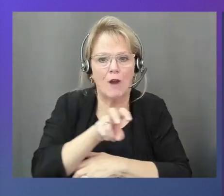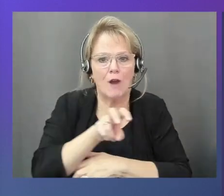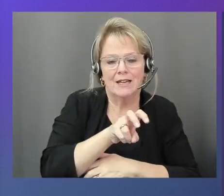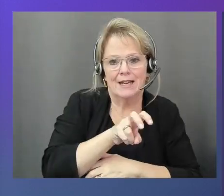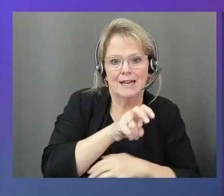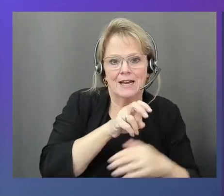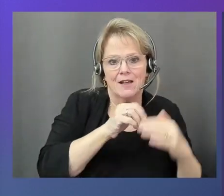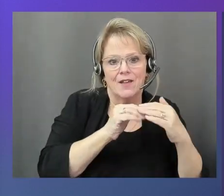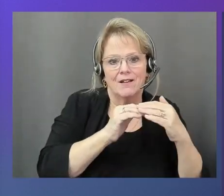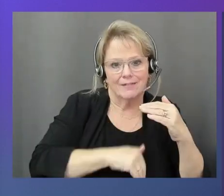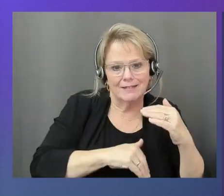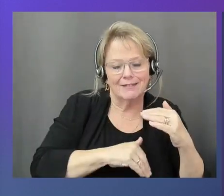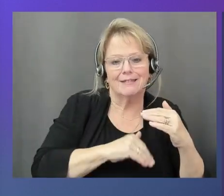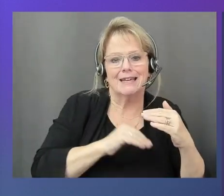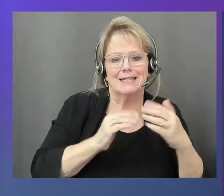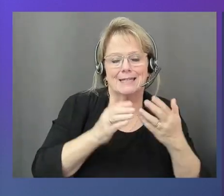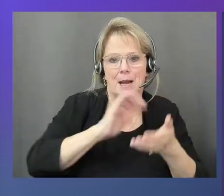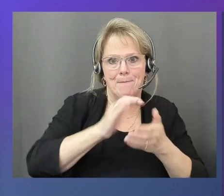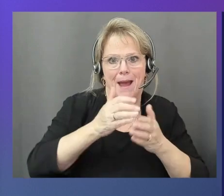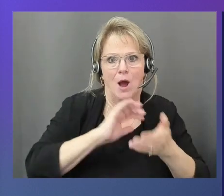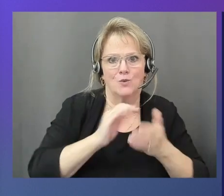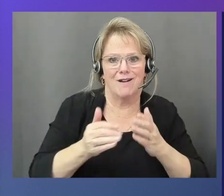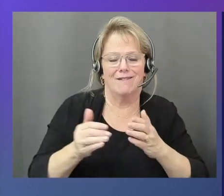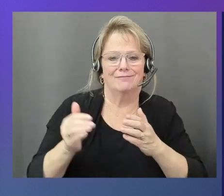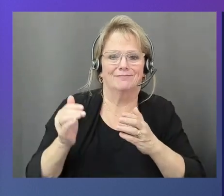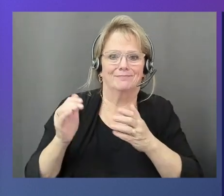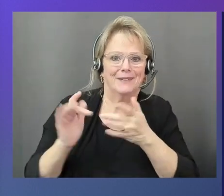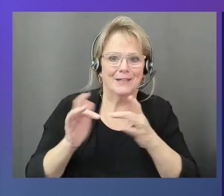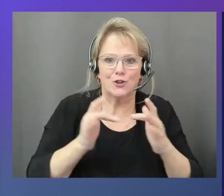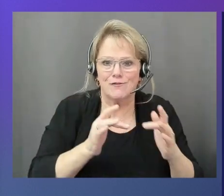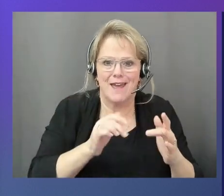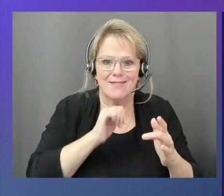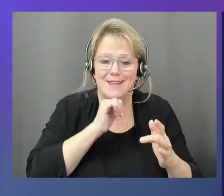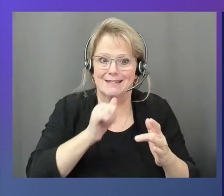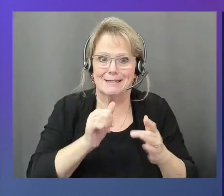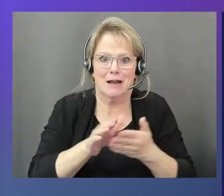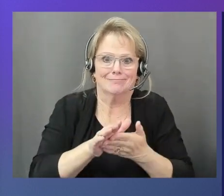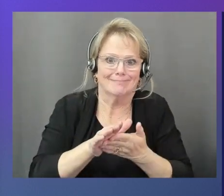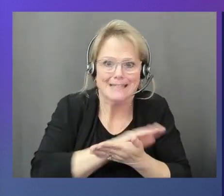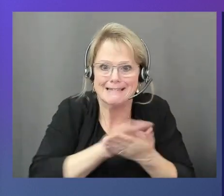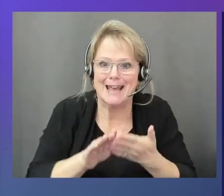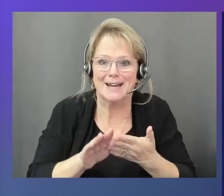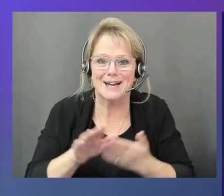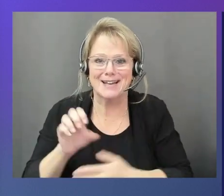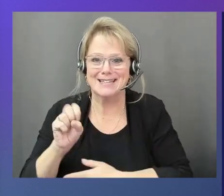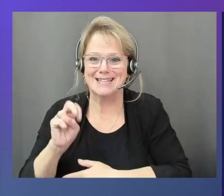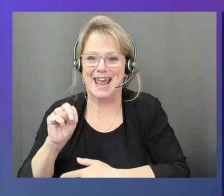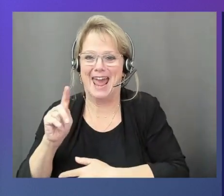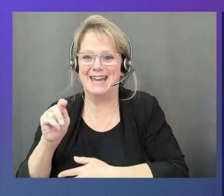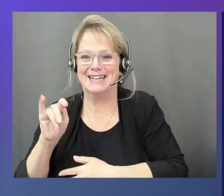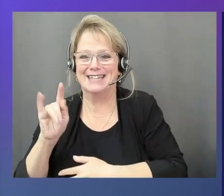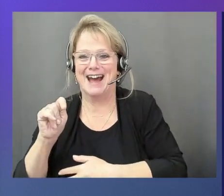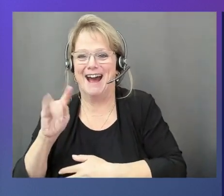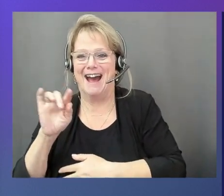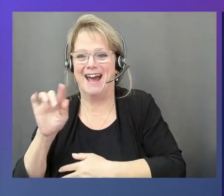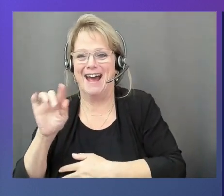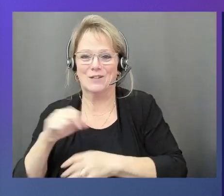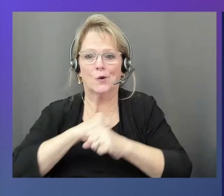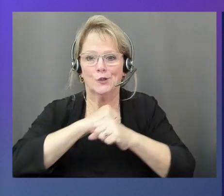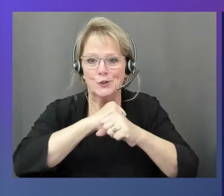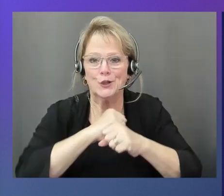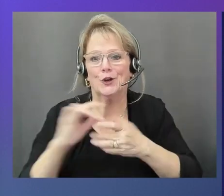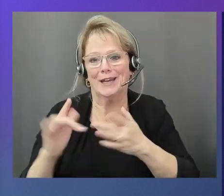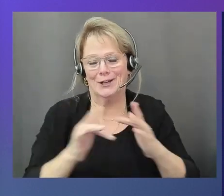unsanitized internet as possible. Yes. Yeah, the unsanitized internet, I think is a good way of putting it. I hope we're going back